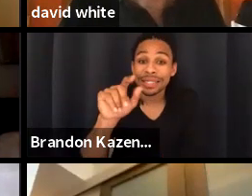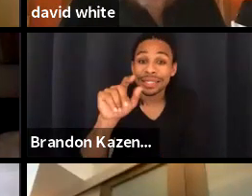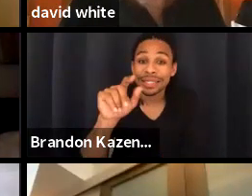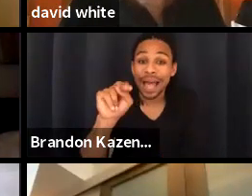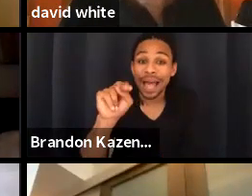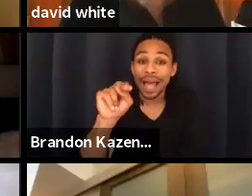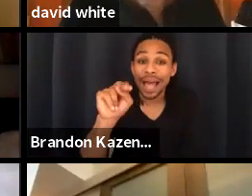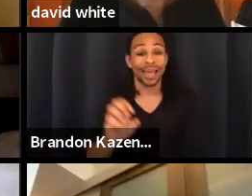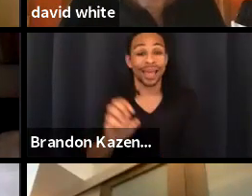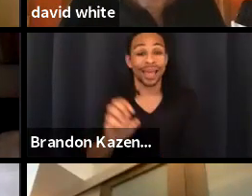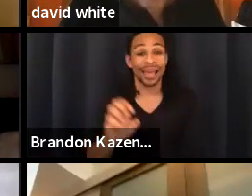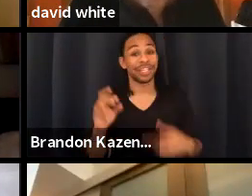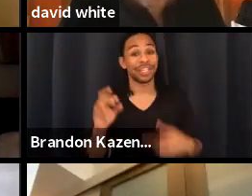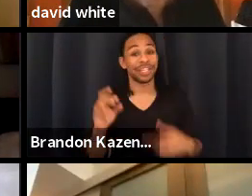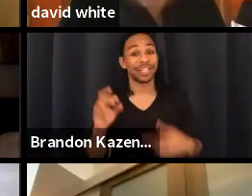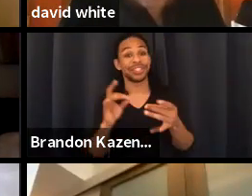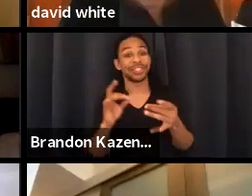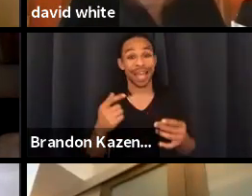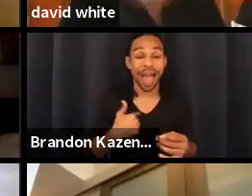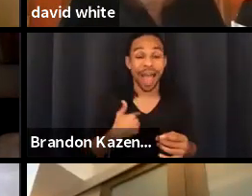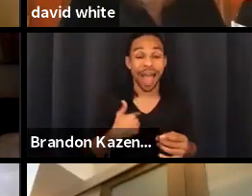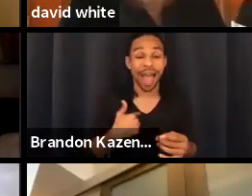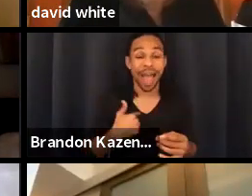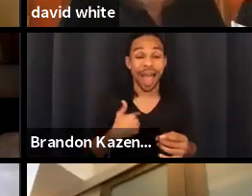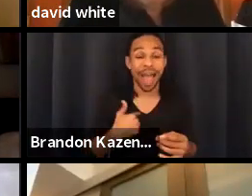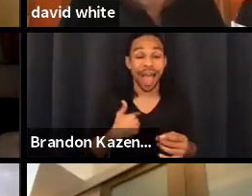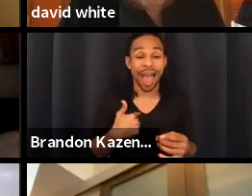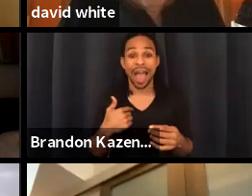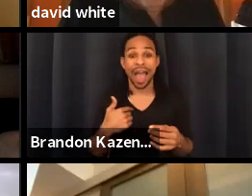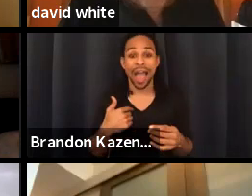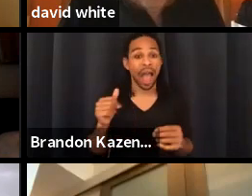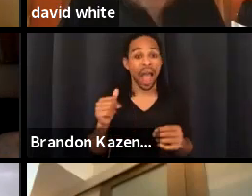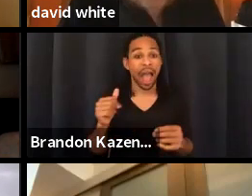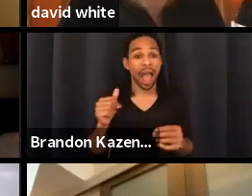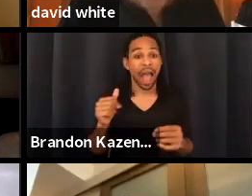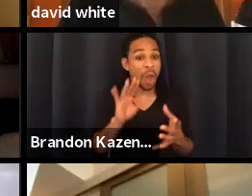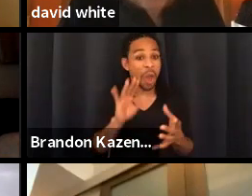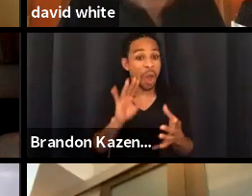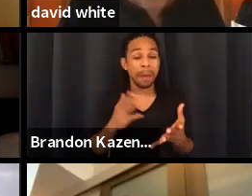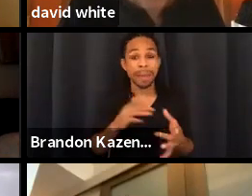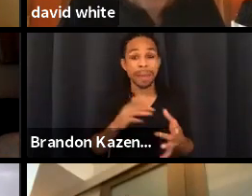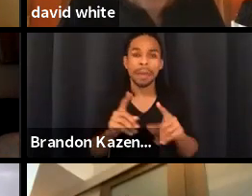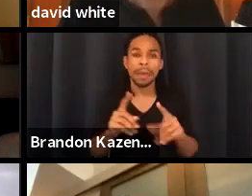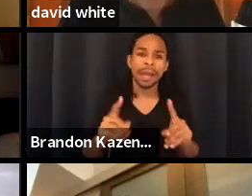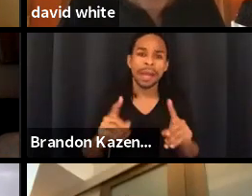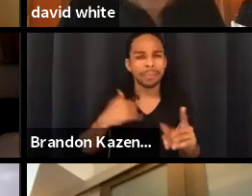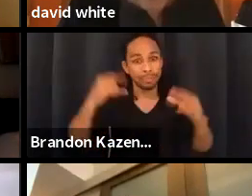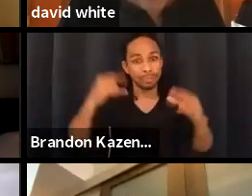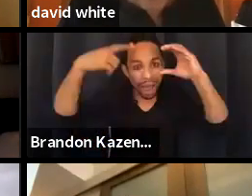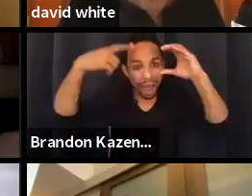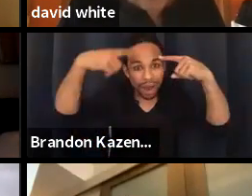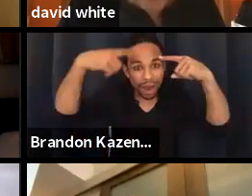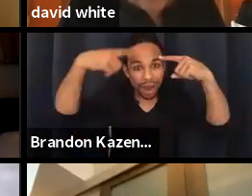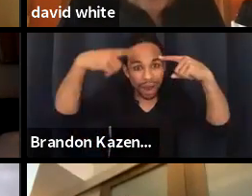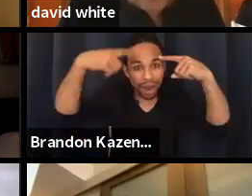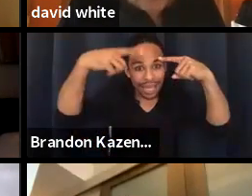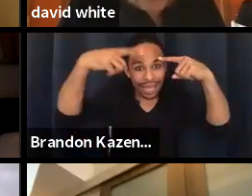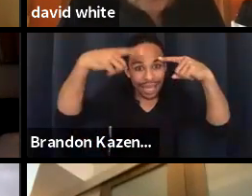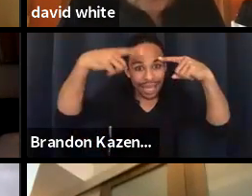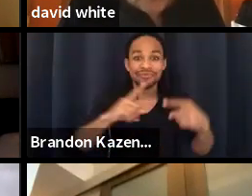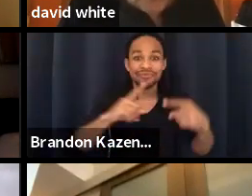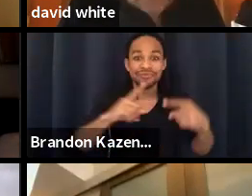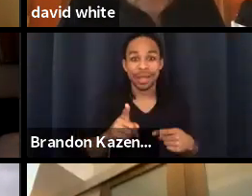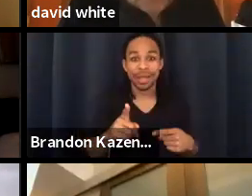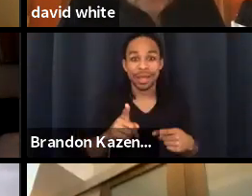pass on my comment, but okay. It's so full, I'm still processing. But but since I have the mic, I will